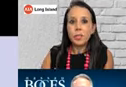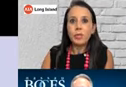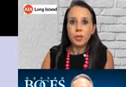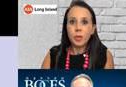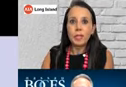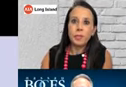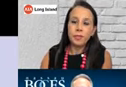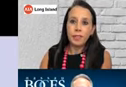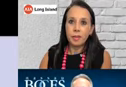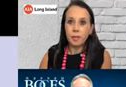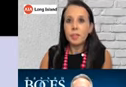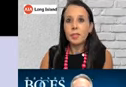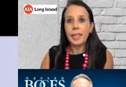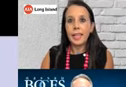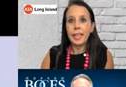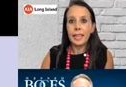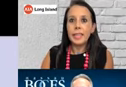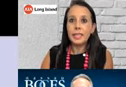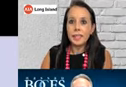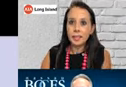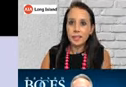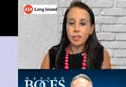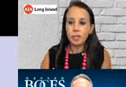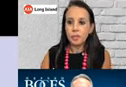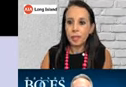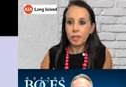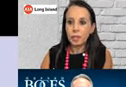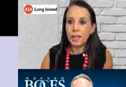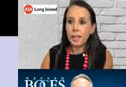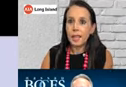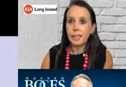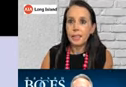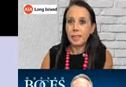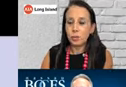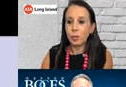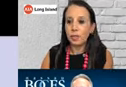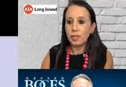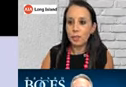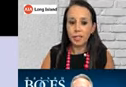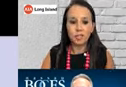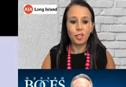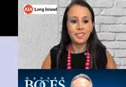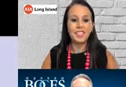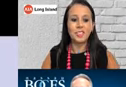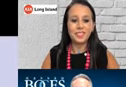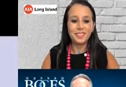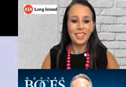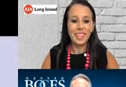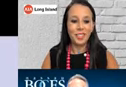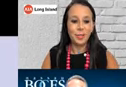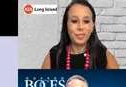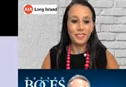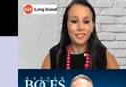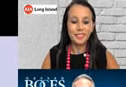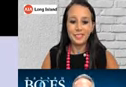me introduce you to Anthony Fierro, AIA. He's the executive director at NASO BOCES. He's going to start the session.